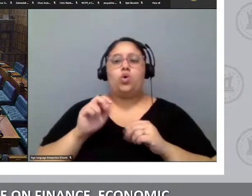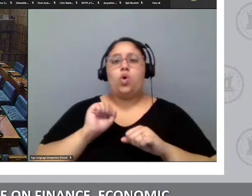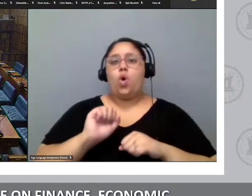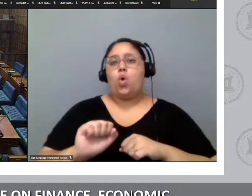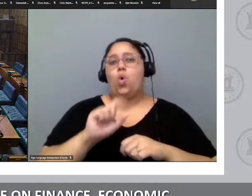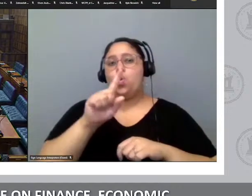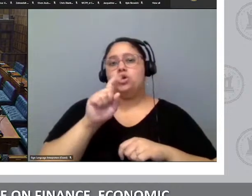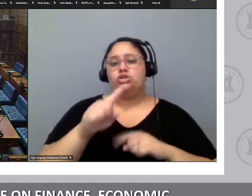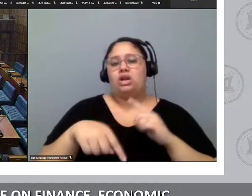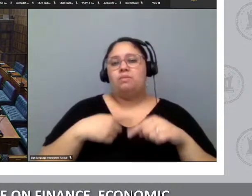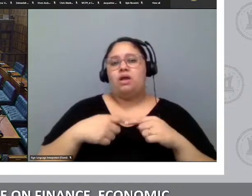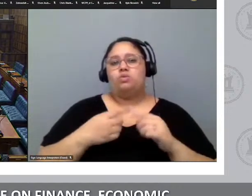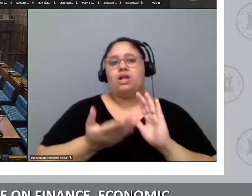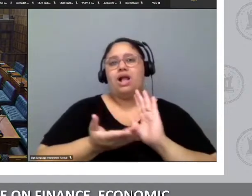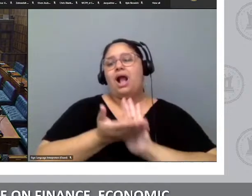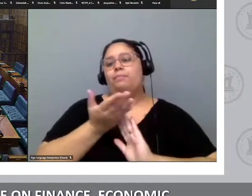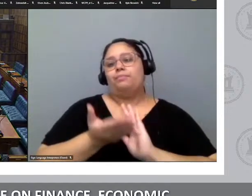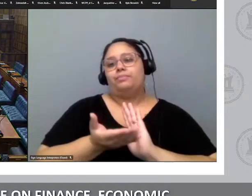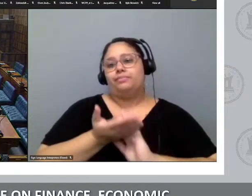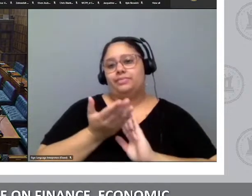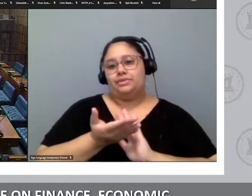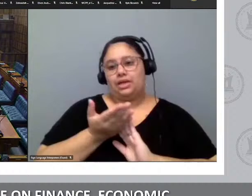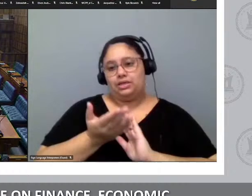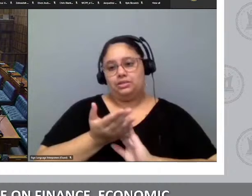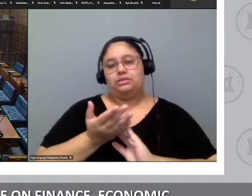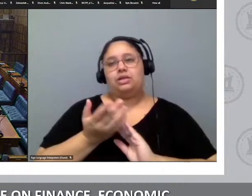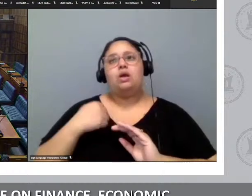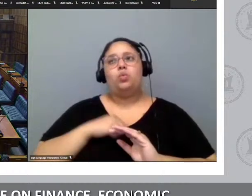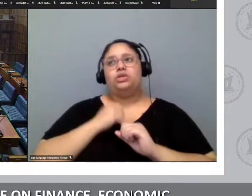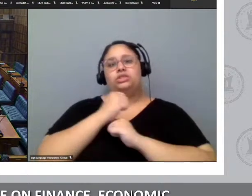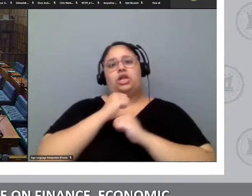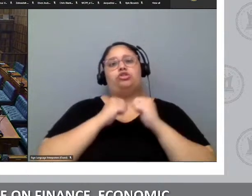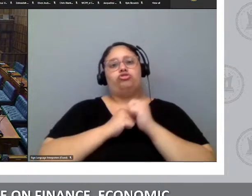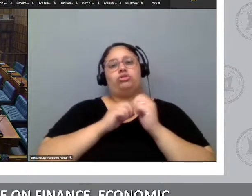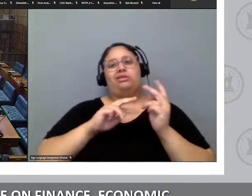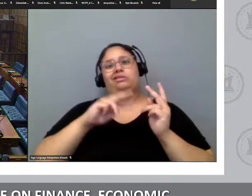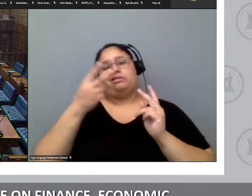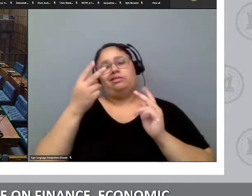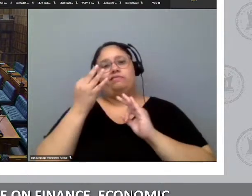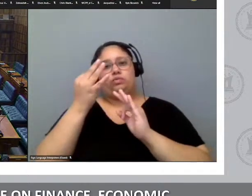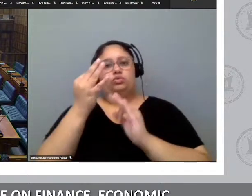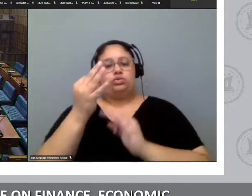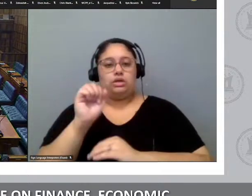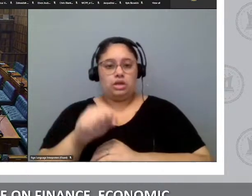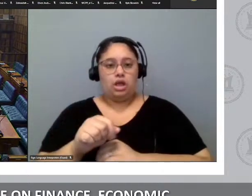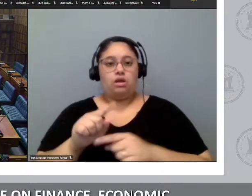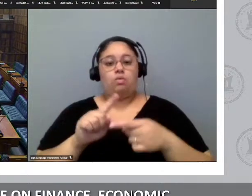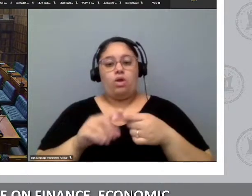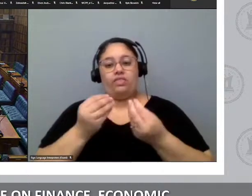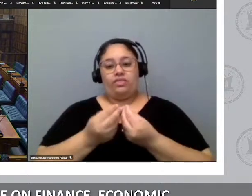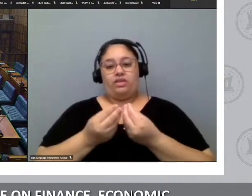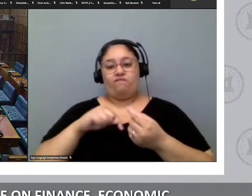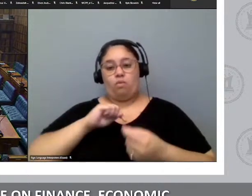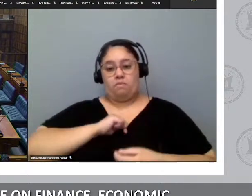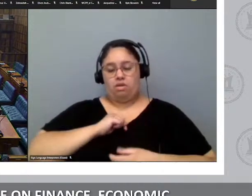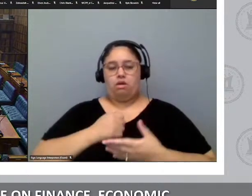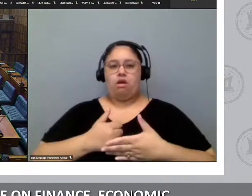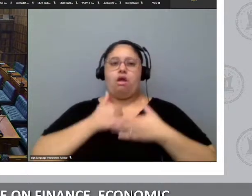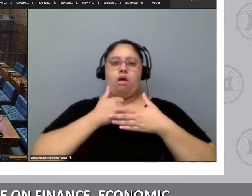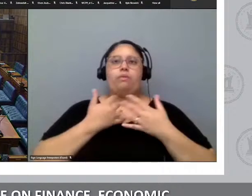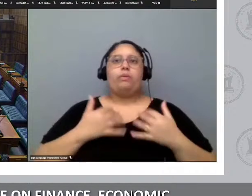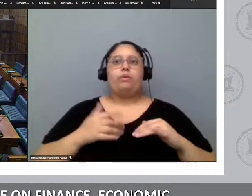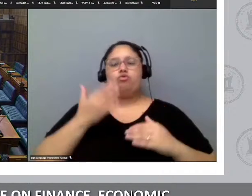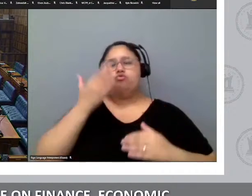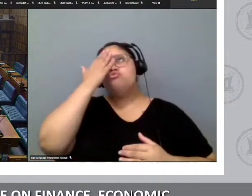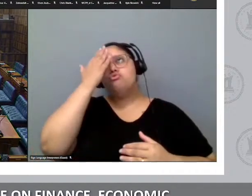your question on updates um and how we can structure that for future I think one thing for me that is very helpful in